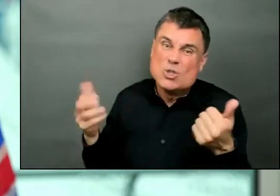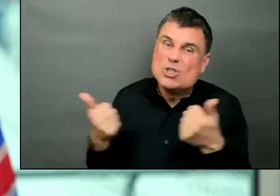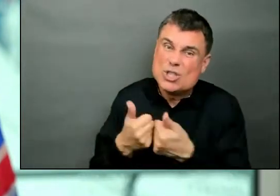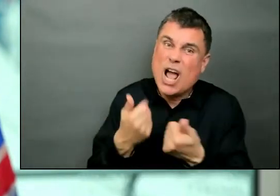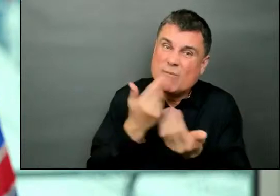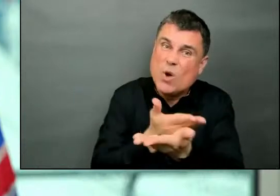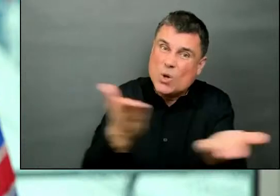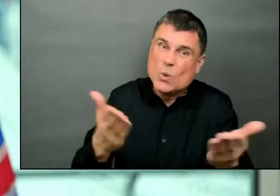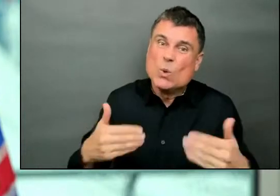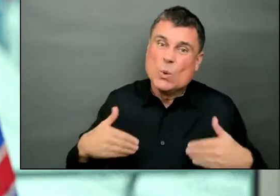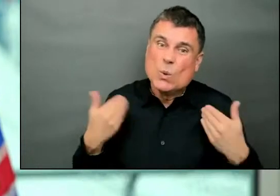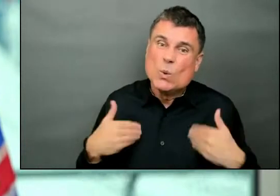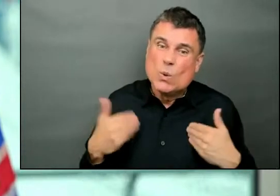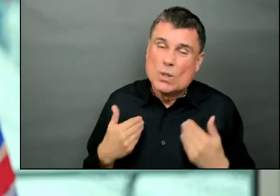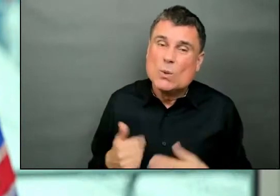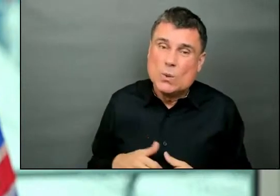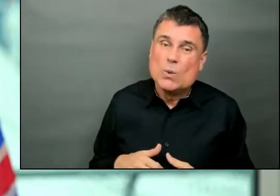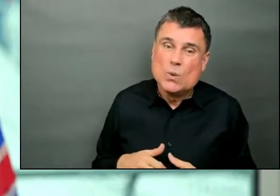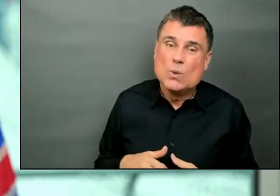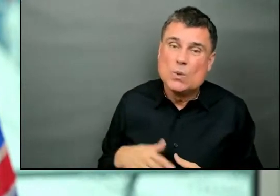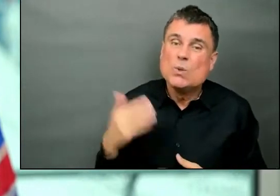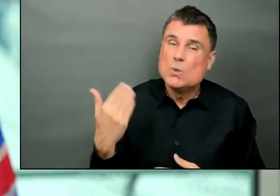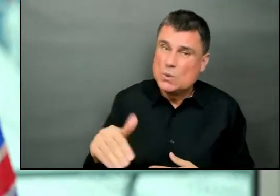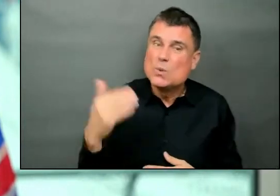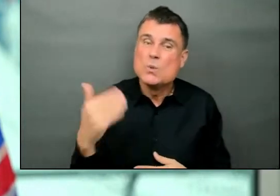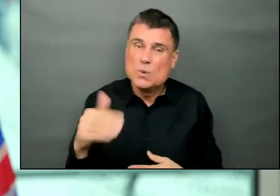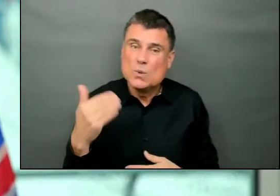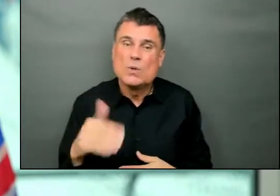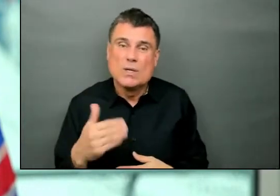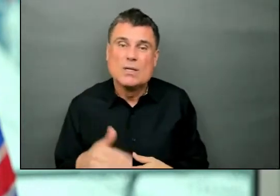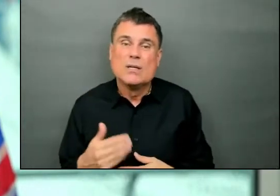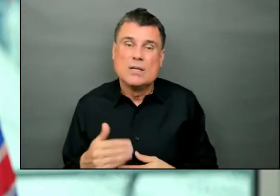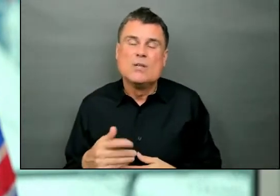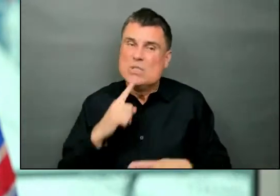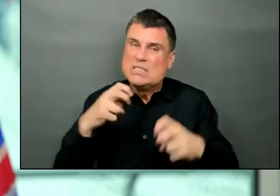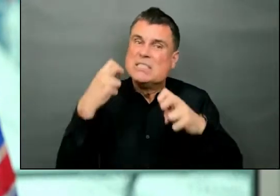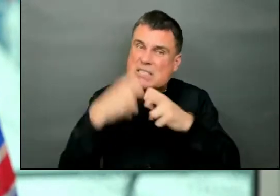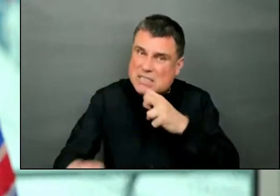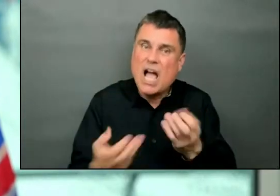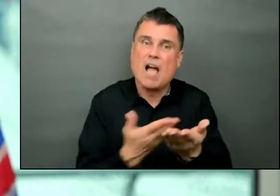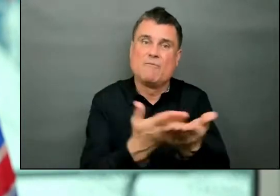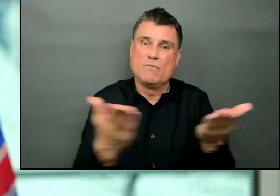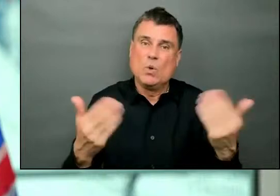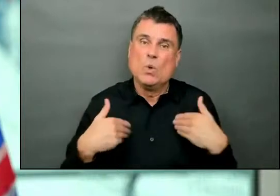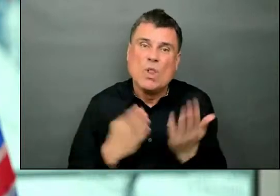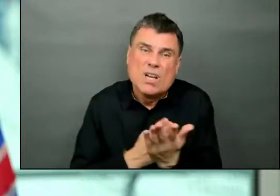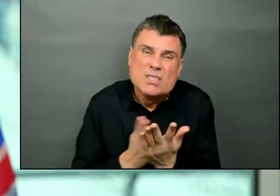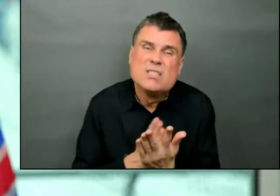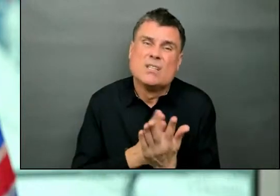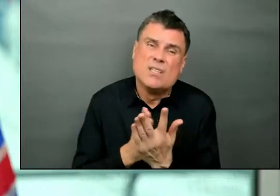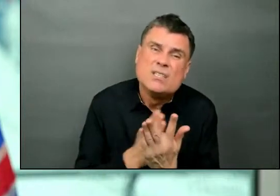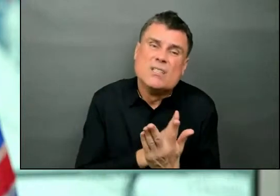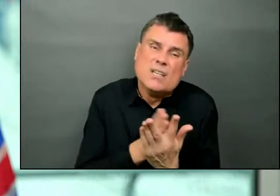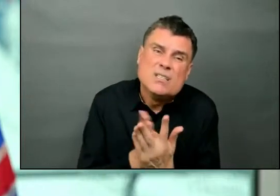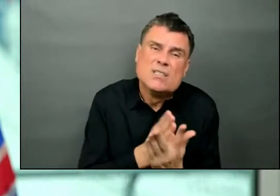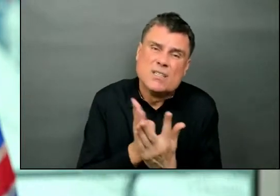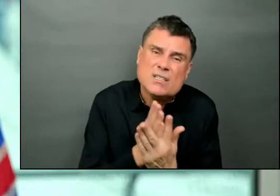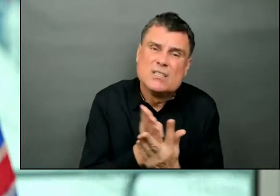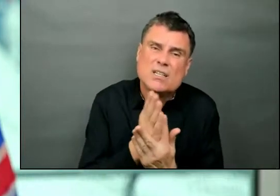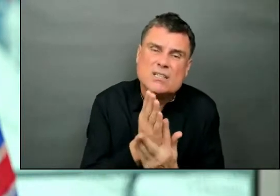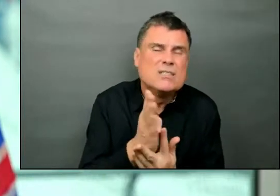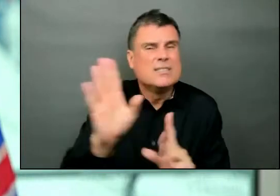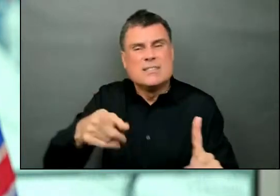I am by how challenging this pandemic has been for young people, for especially